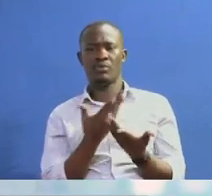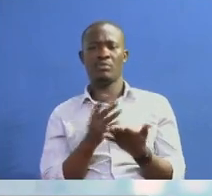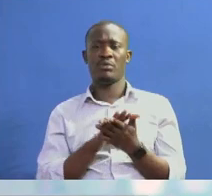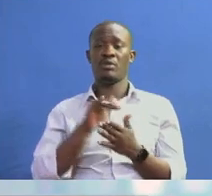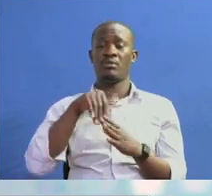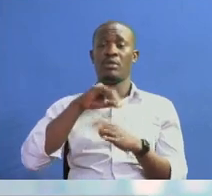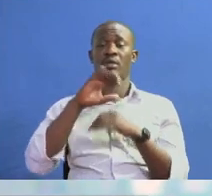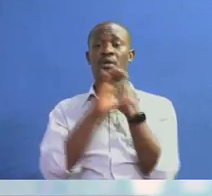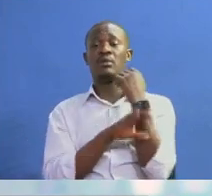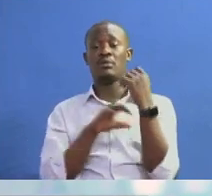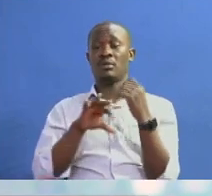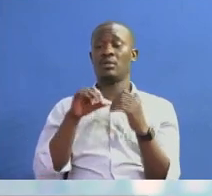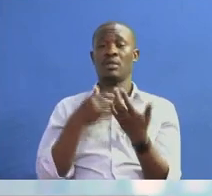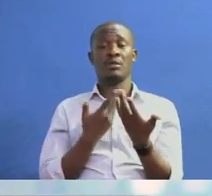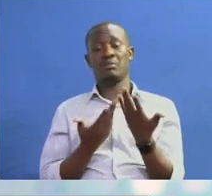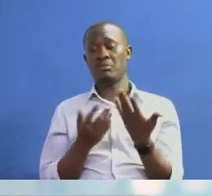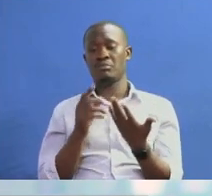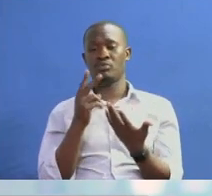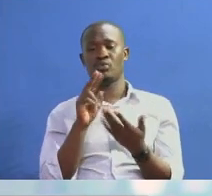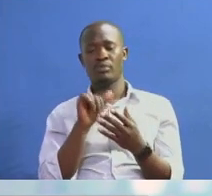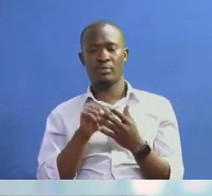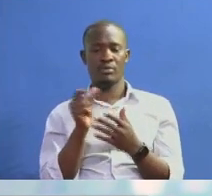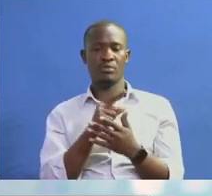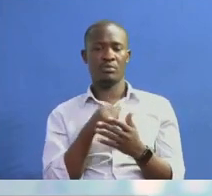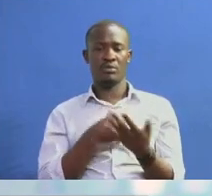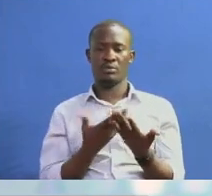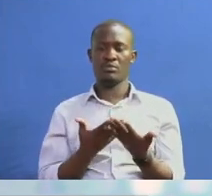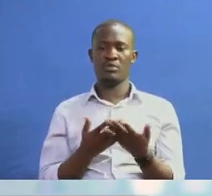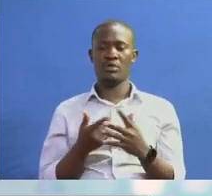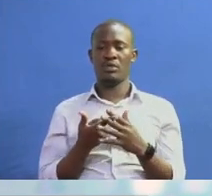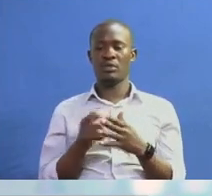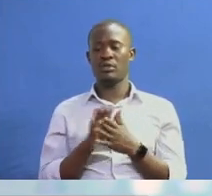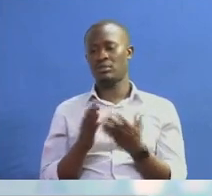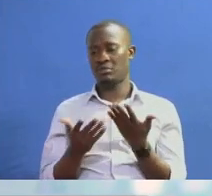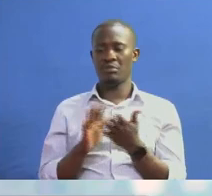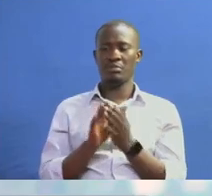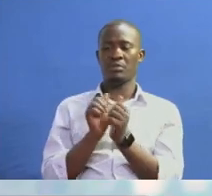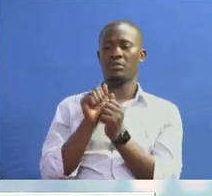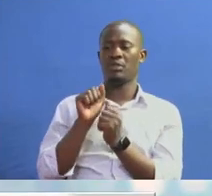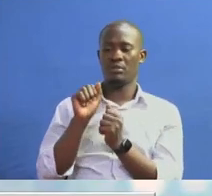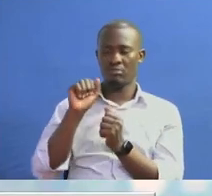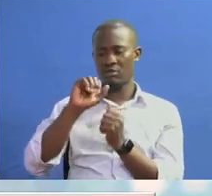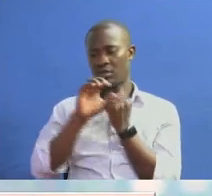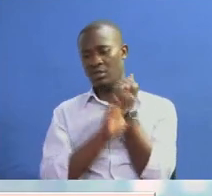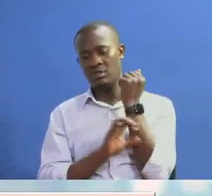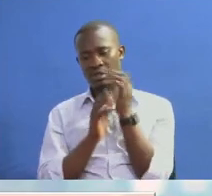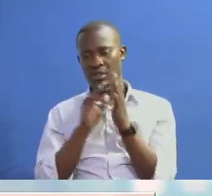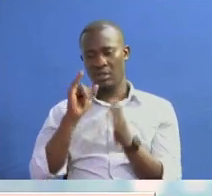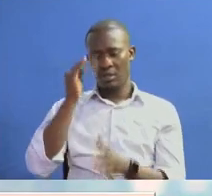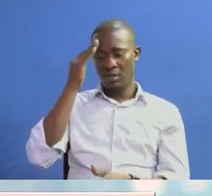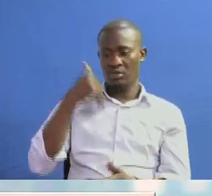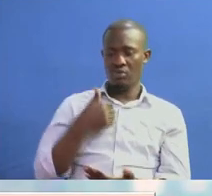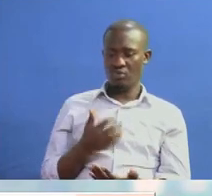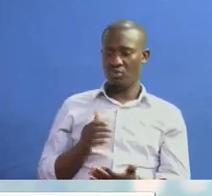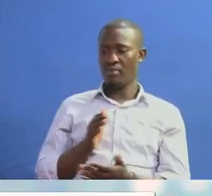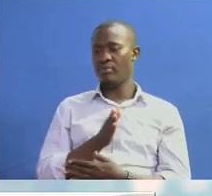country, it will take more than 3 months. But I think because it's a pilot project, it will start with maybe 10 counties. I know Busia and Siaya